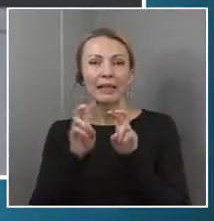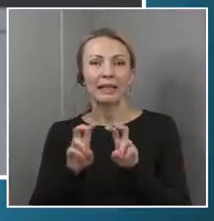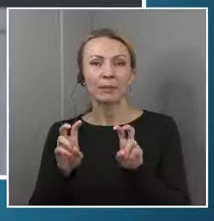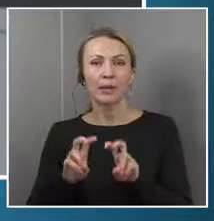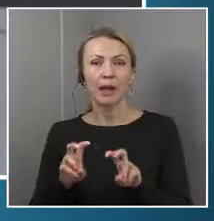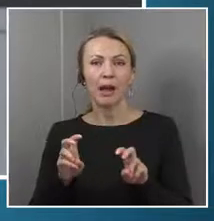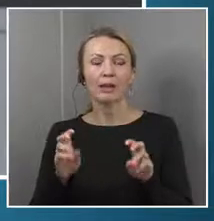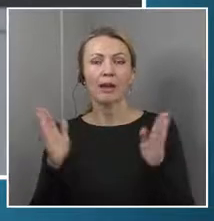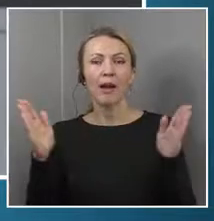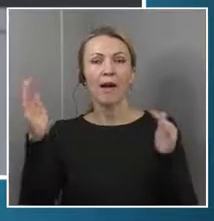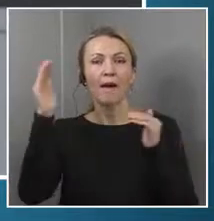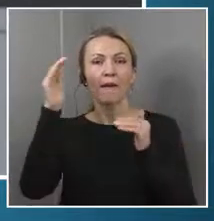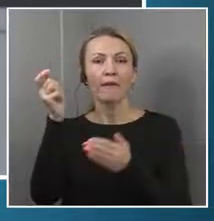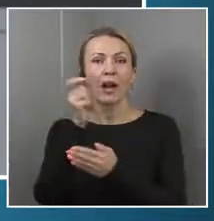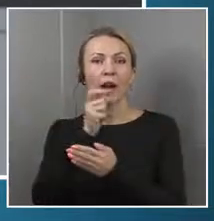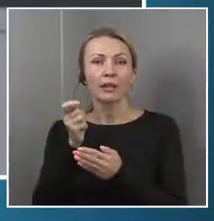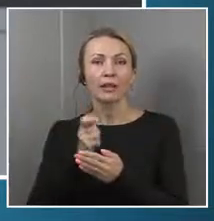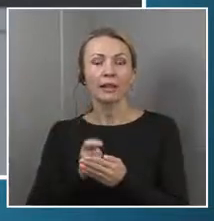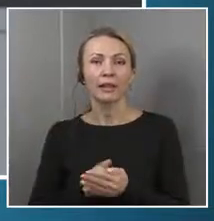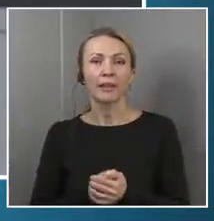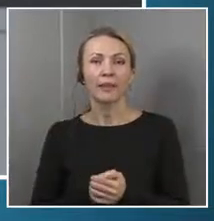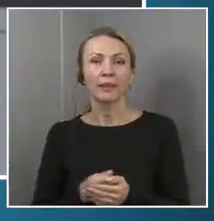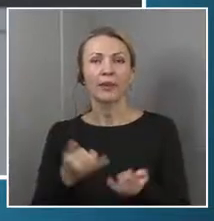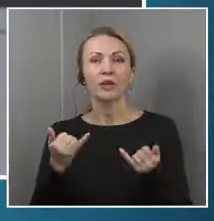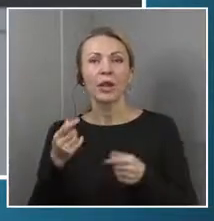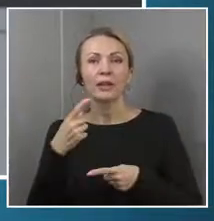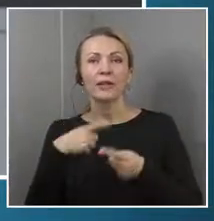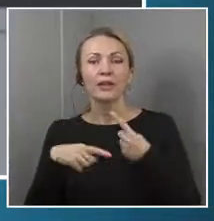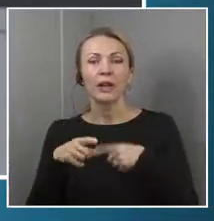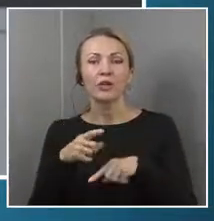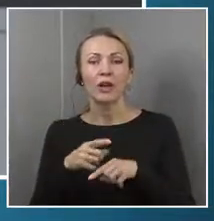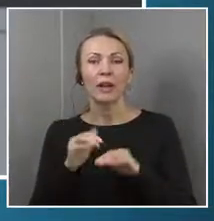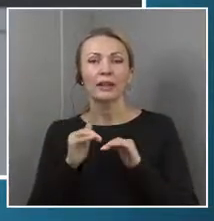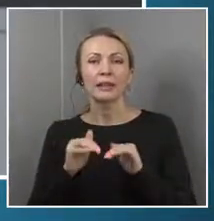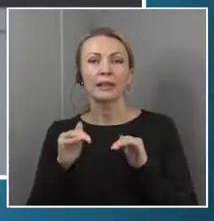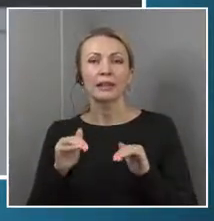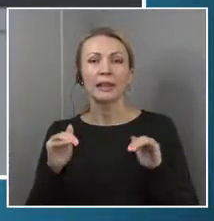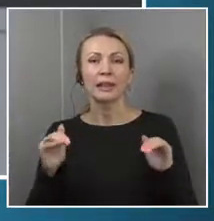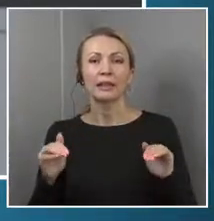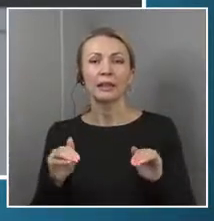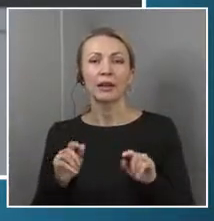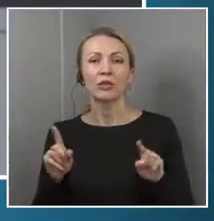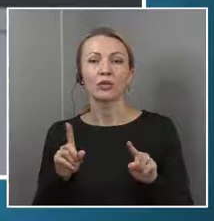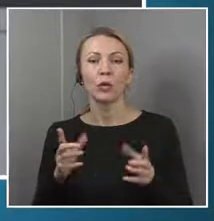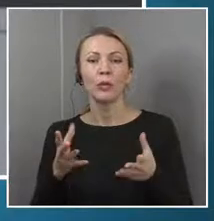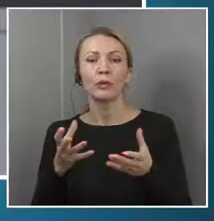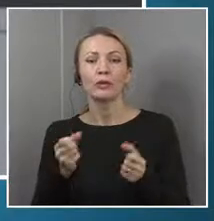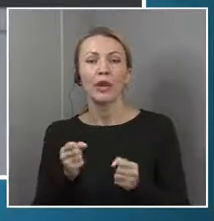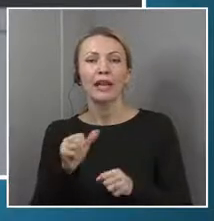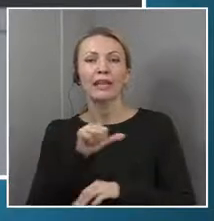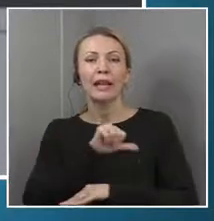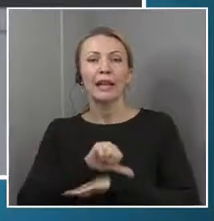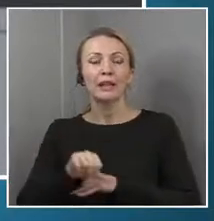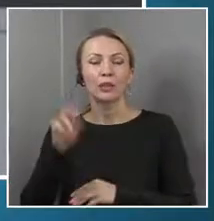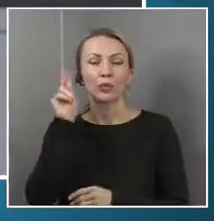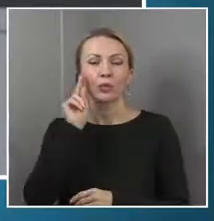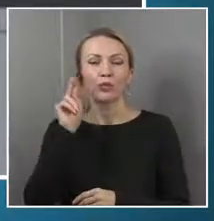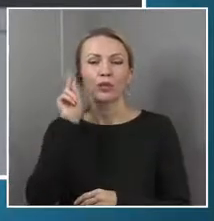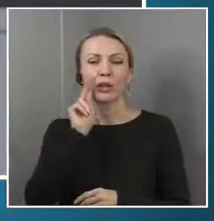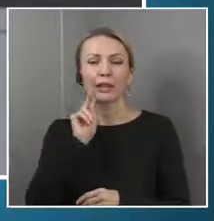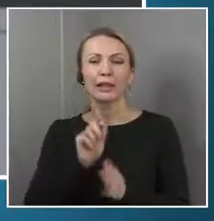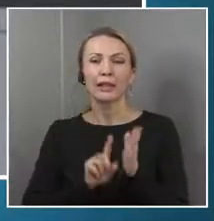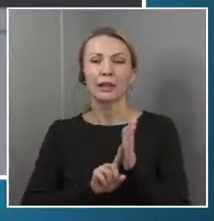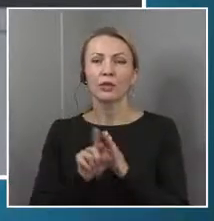but I think paintings will come next. And now there is a generation of